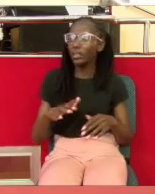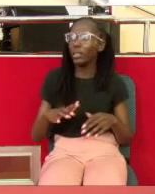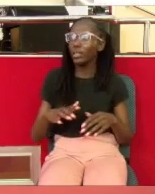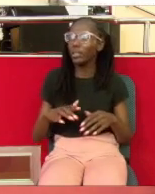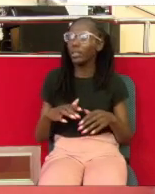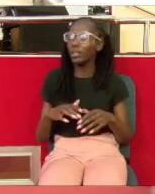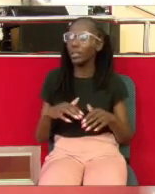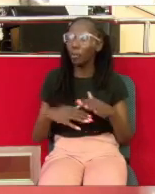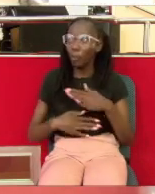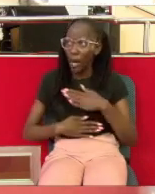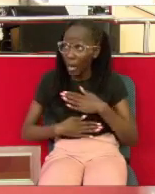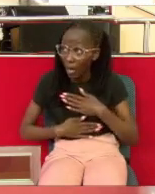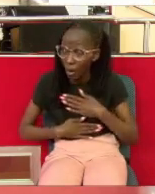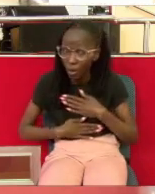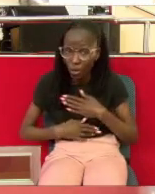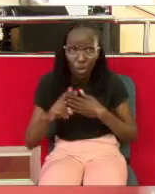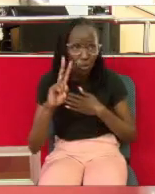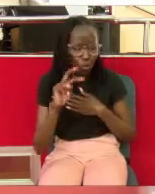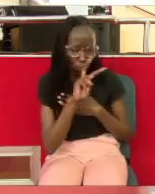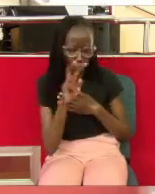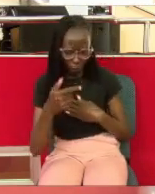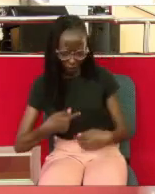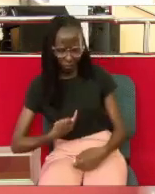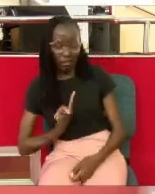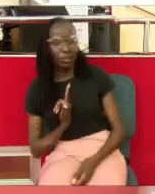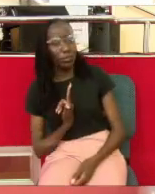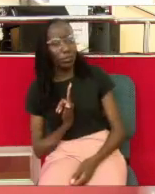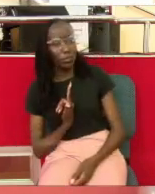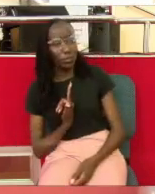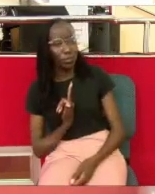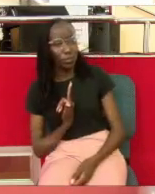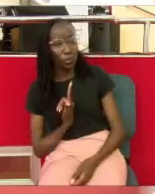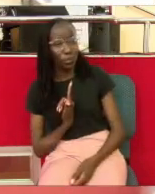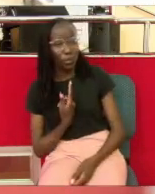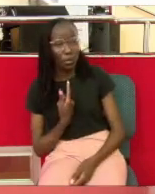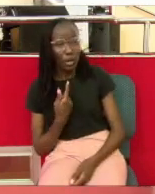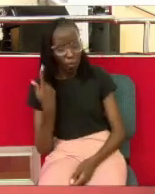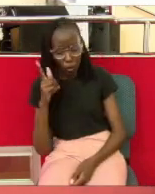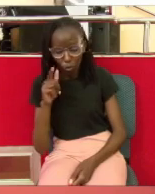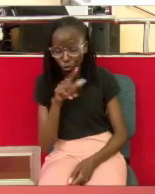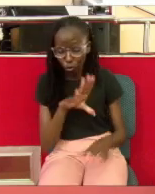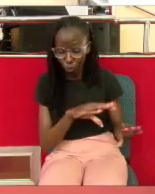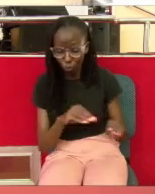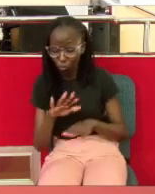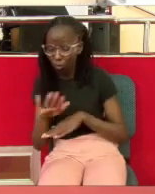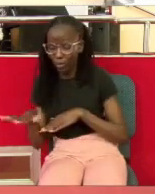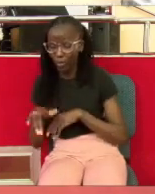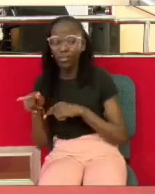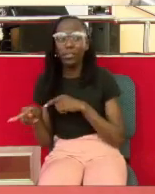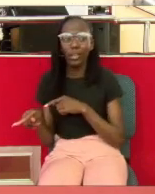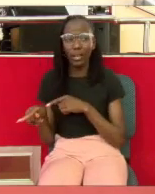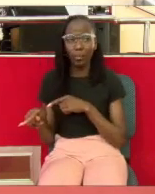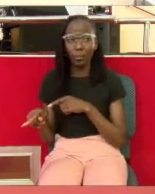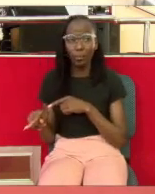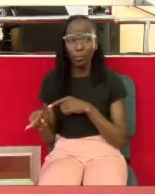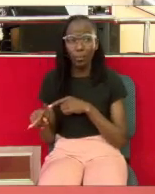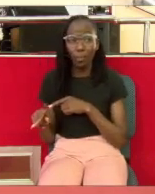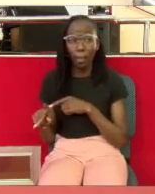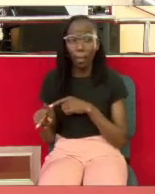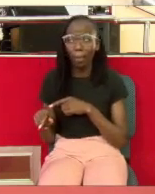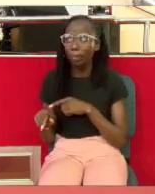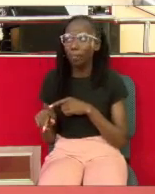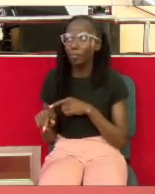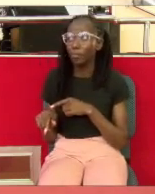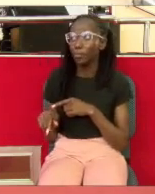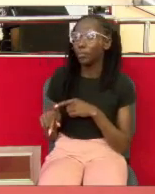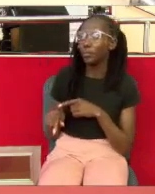utainama. You will not look at yourself. Hautajiangalia. Because you get to that moment. Unafikia wakati ule. Like Moses had before God. Musa alikuwa